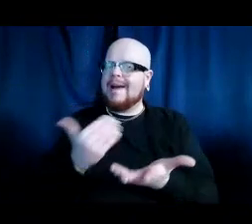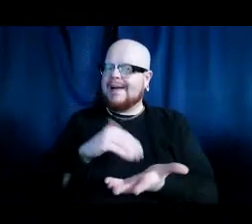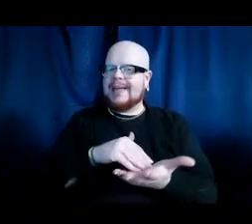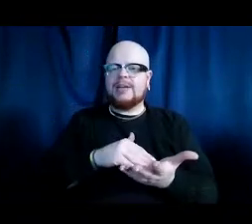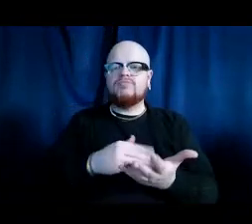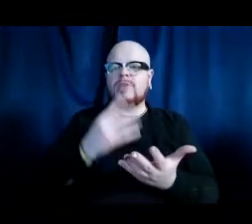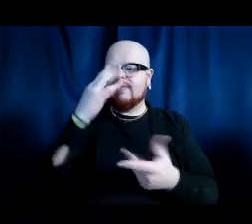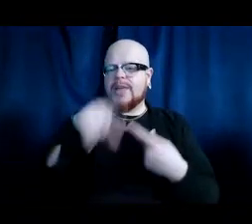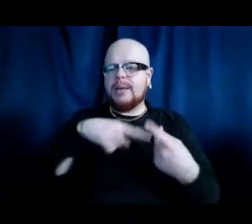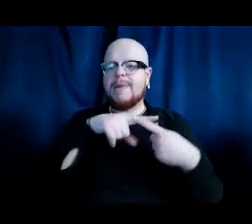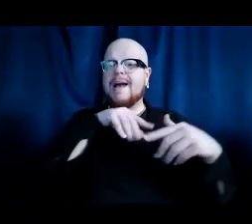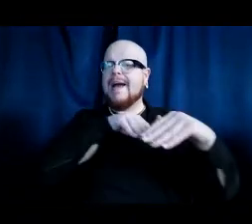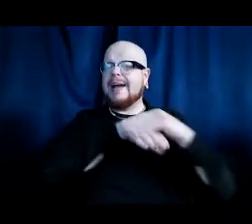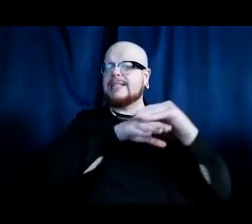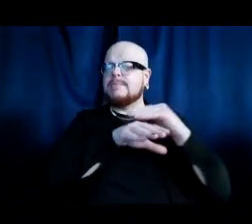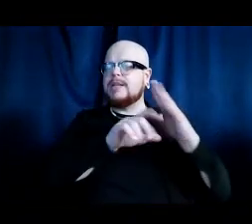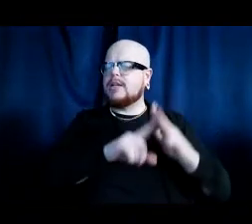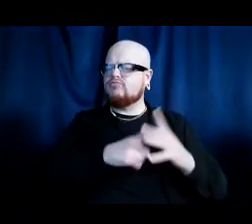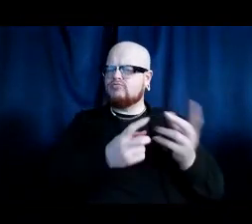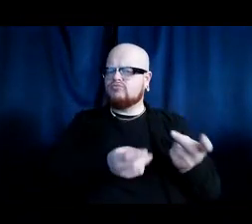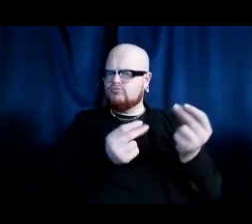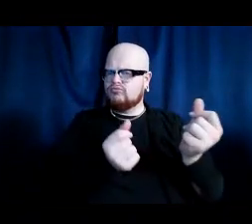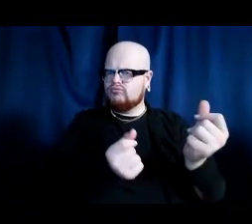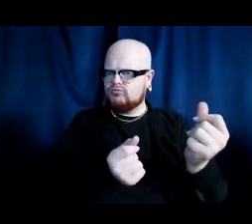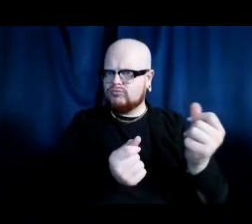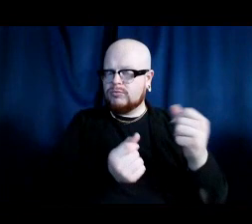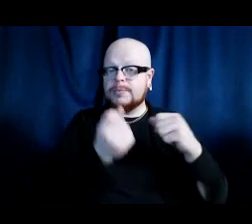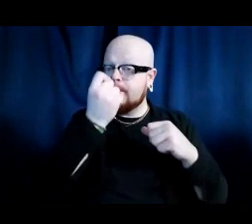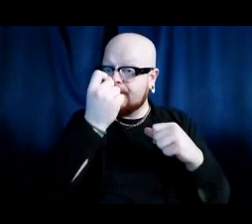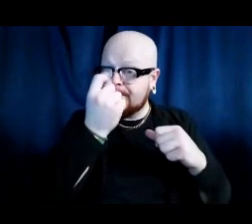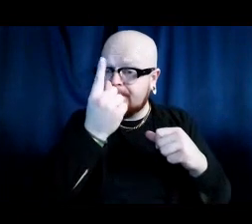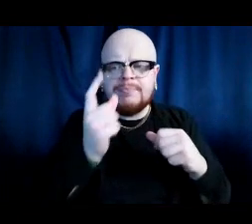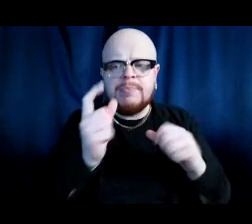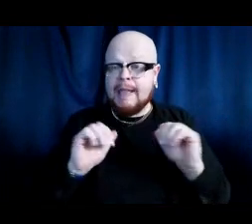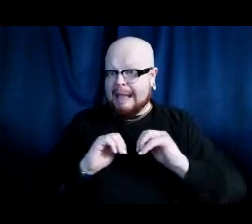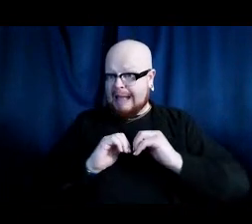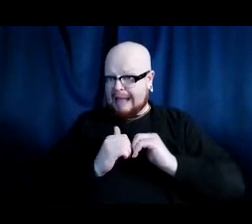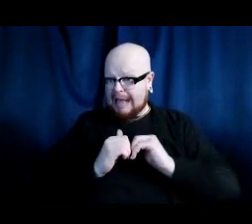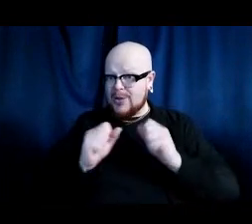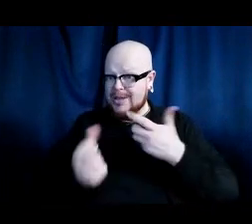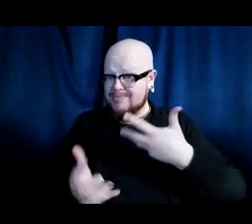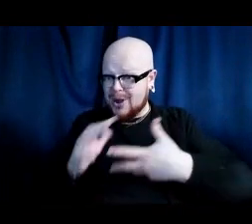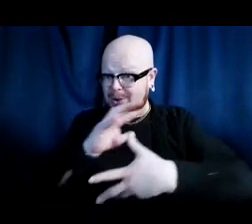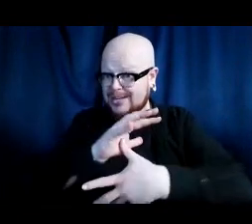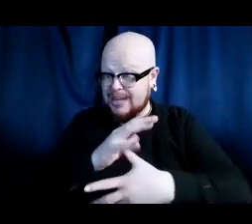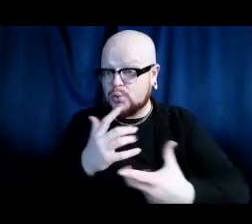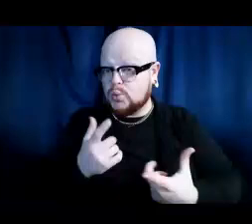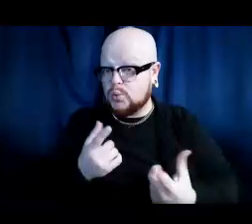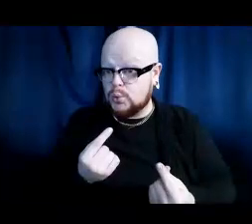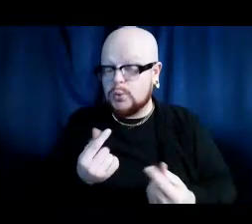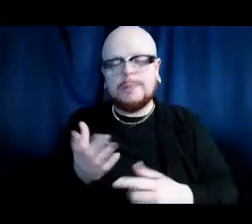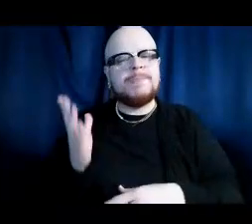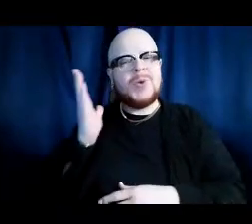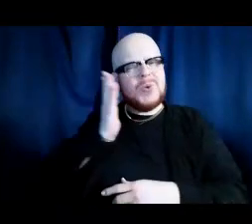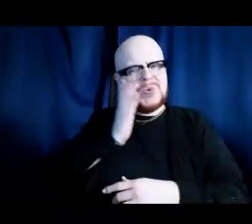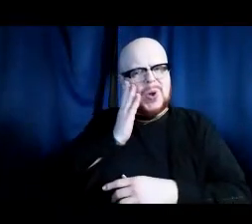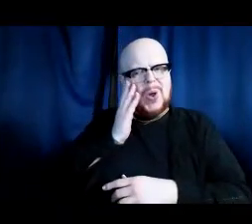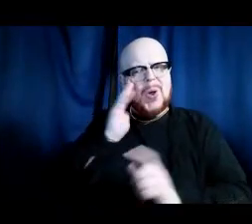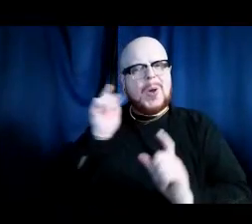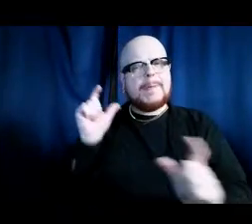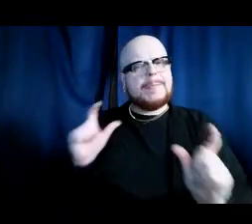start. There are ways to make accessibility a priority. You can be aware of the barriers individuals with